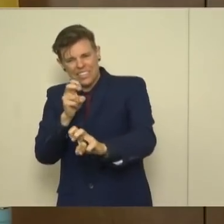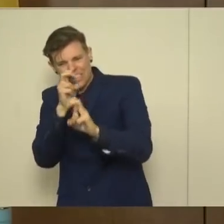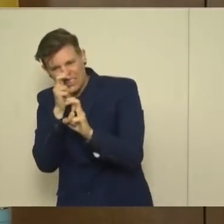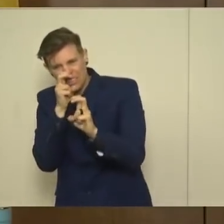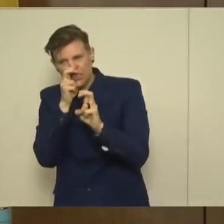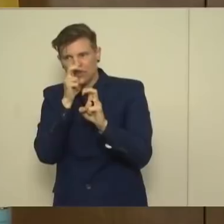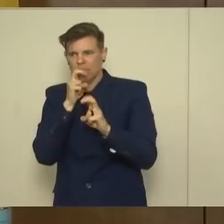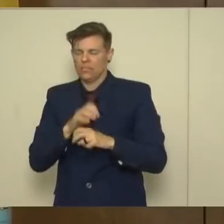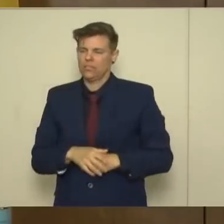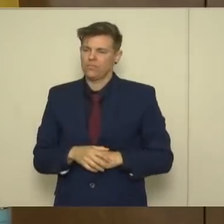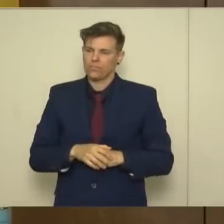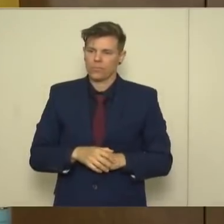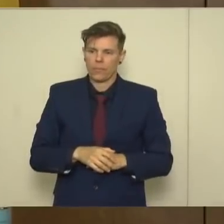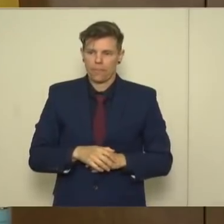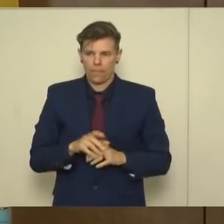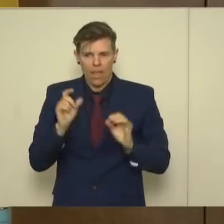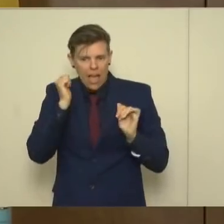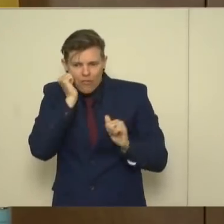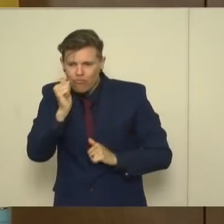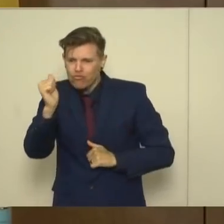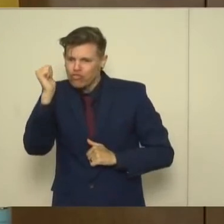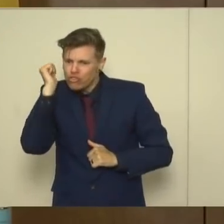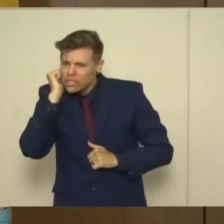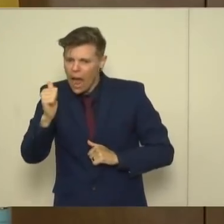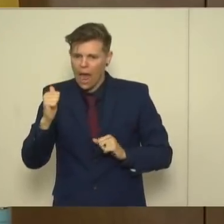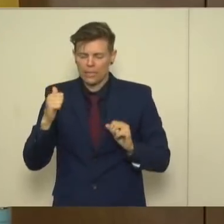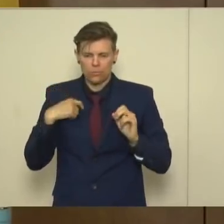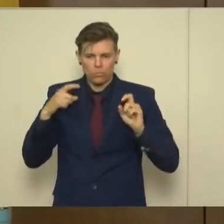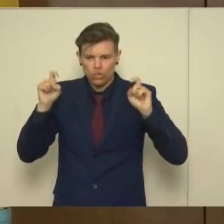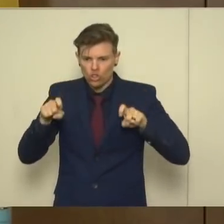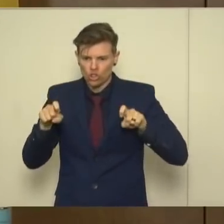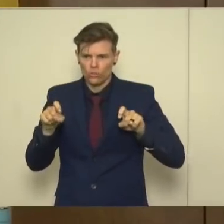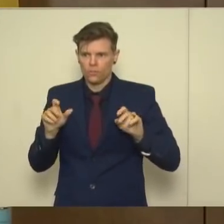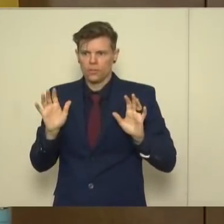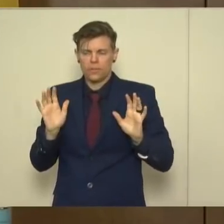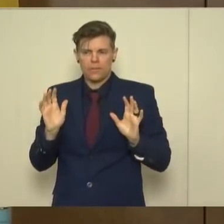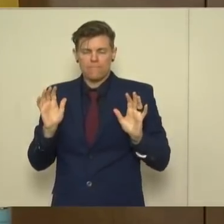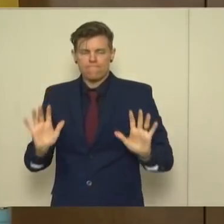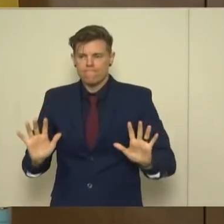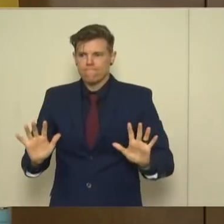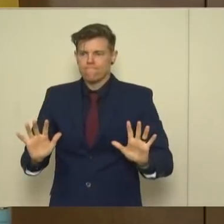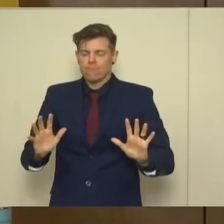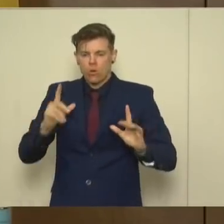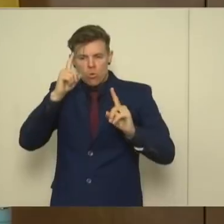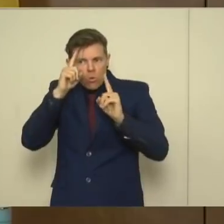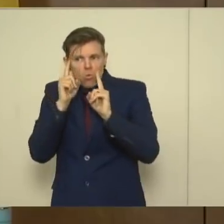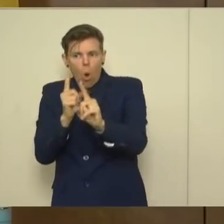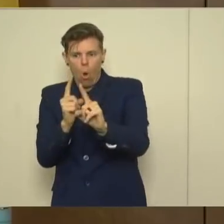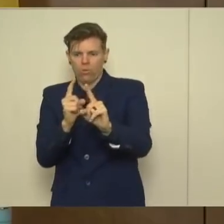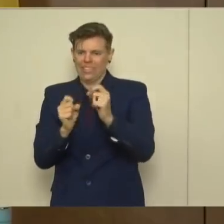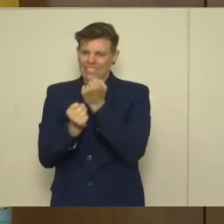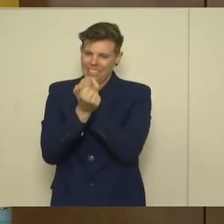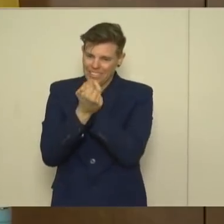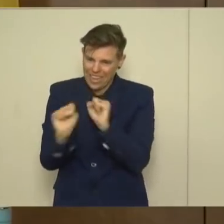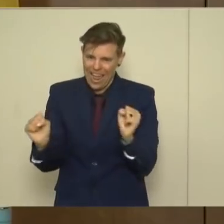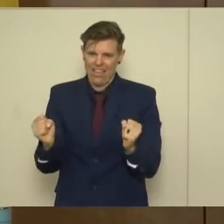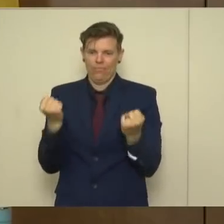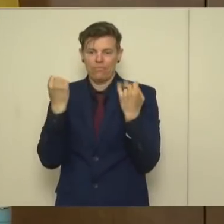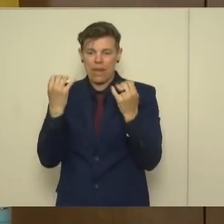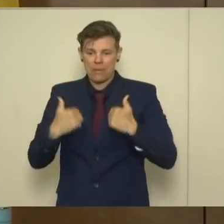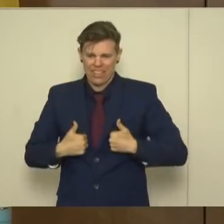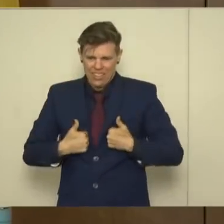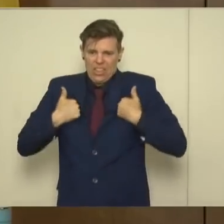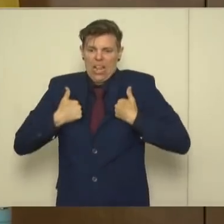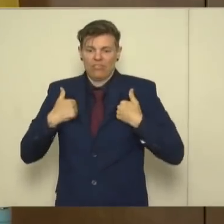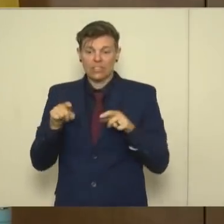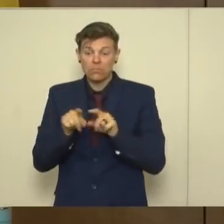work to every day. Again, my North Star is saving as many lives as I can in New Mexico. And that ought to be how we treat